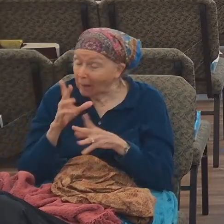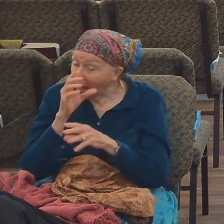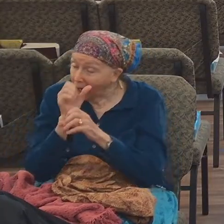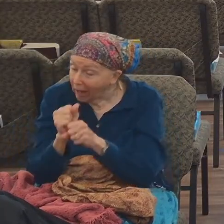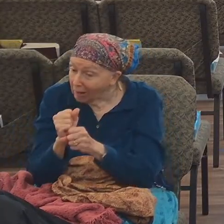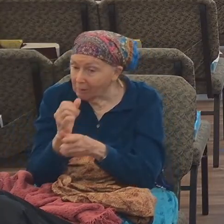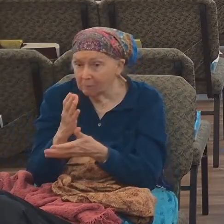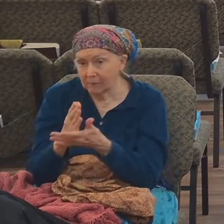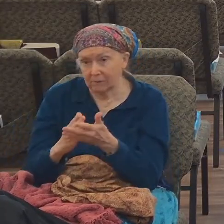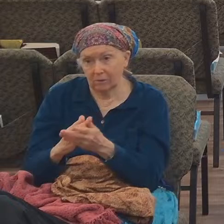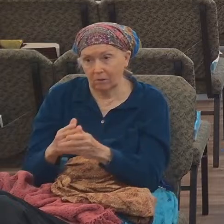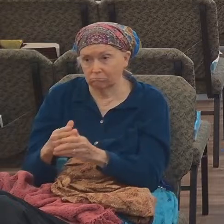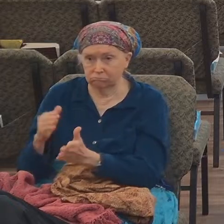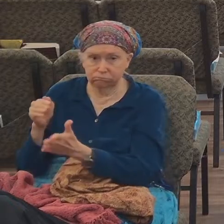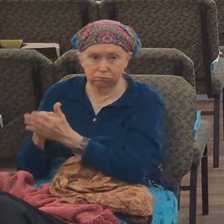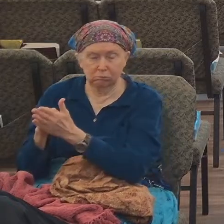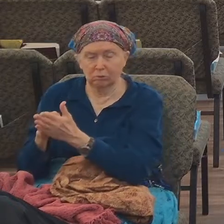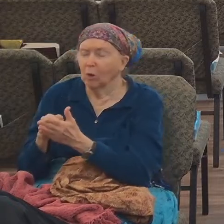are they?